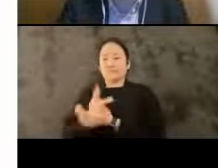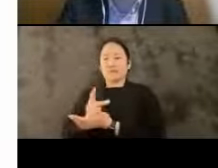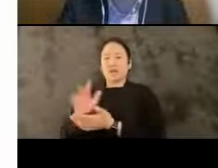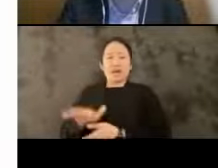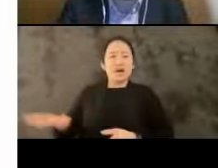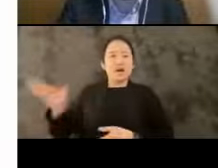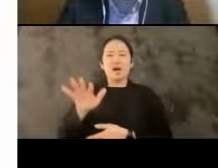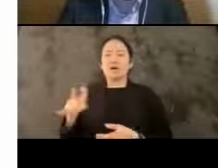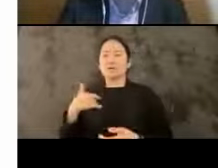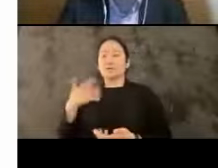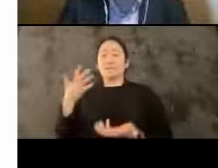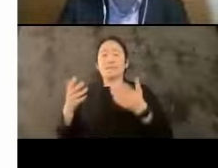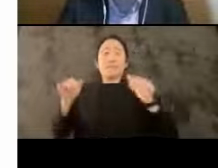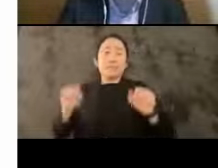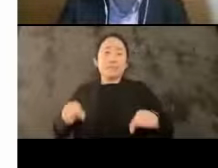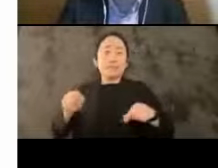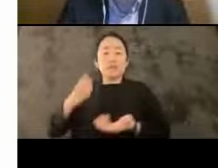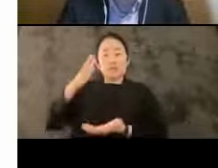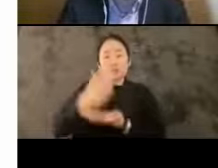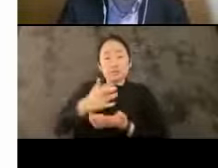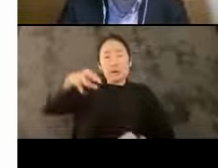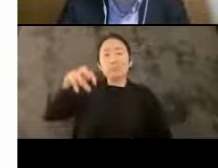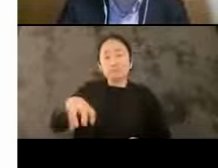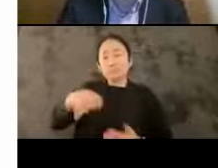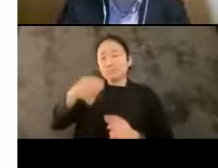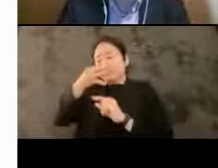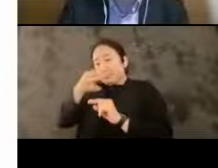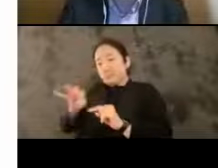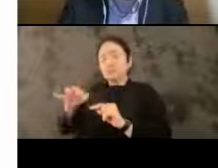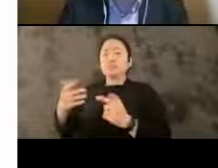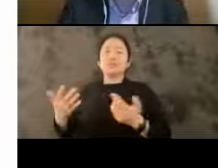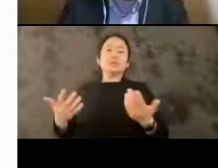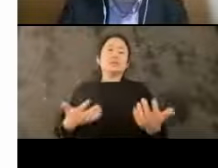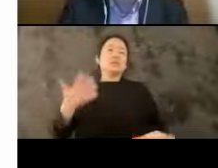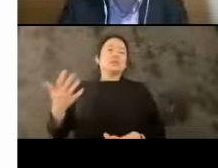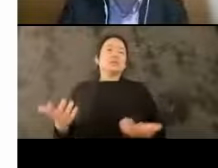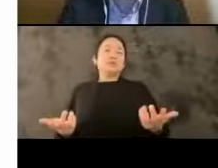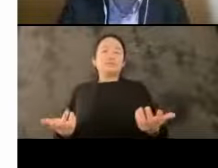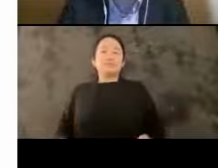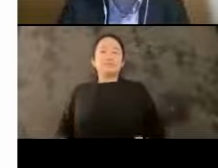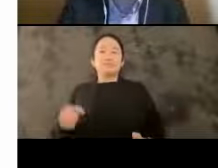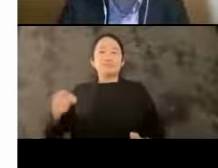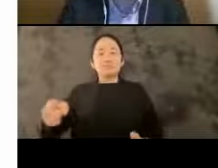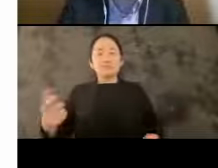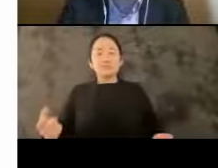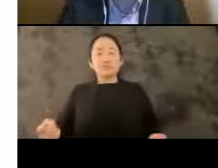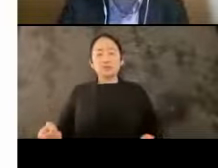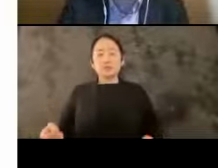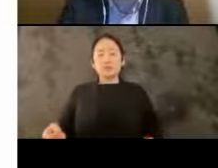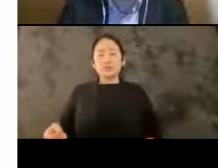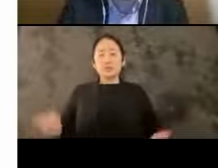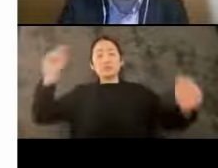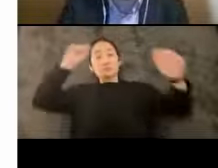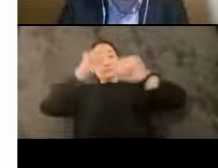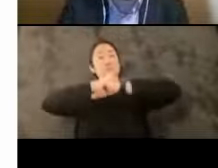that stations may be. So, I don't want anyone to get the idea that we're talking about putting a bunch of